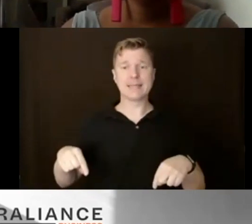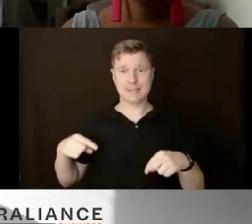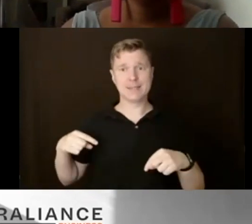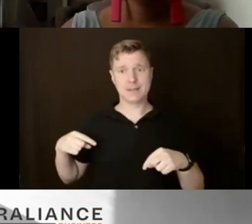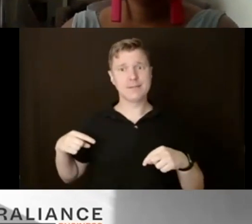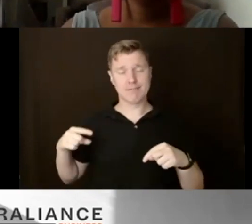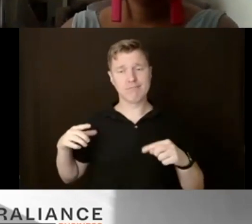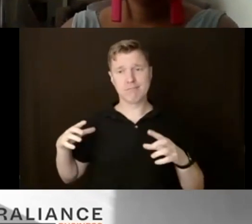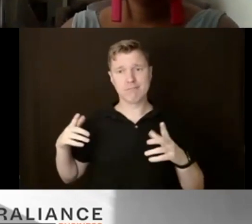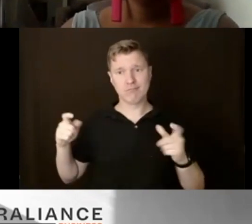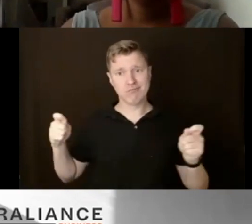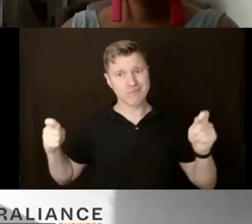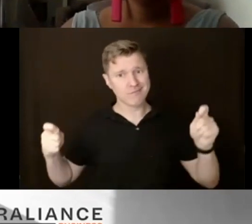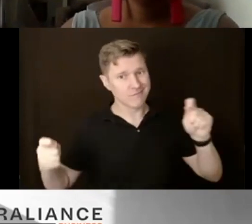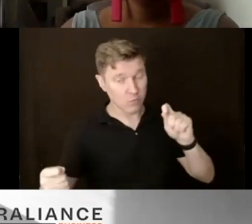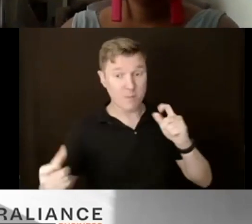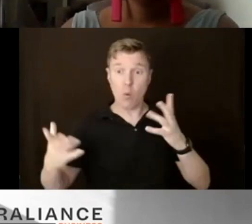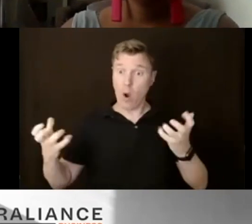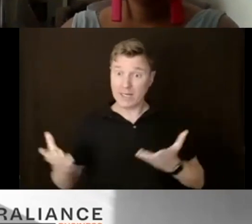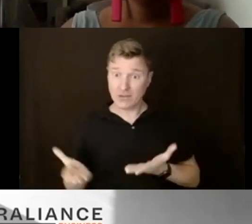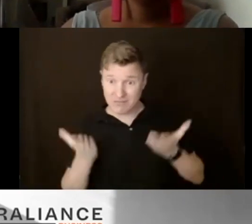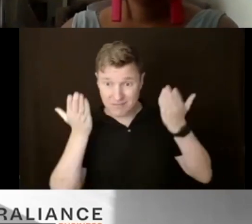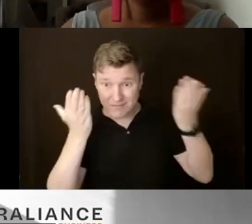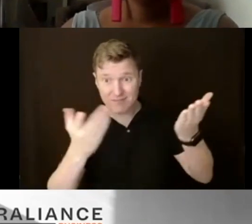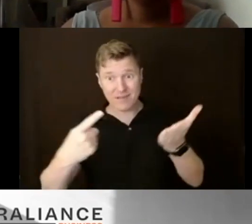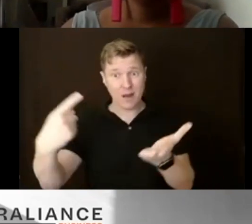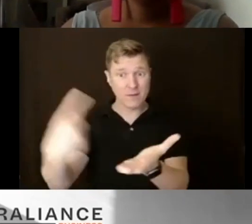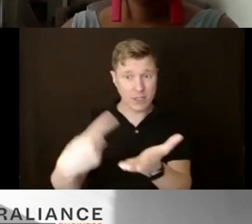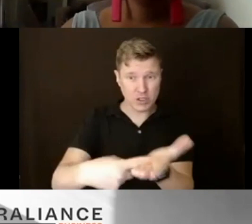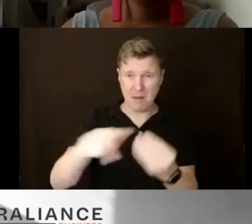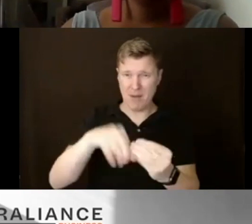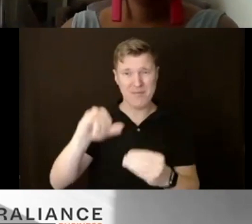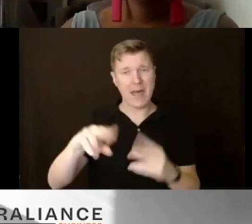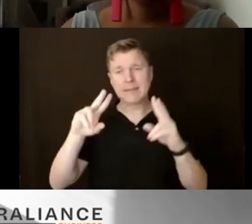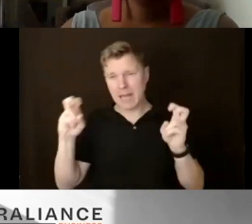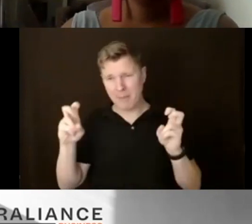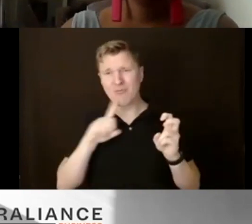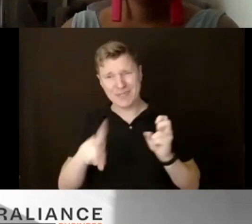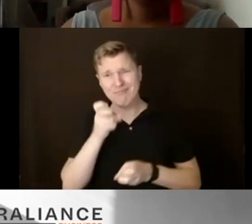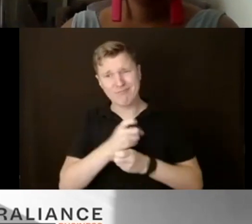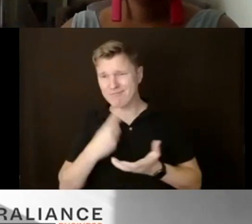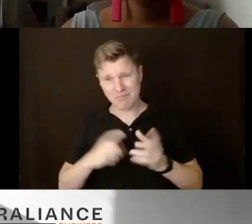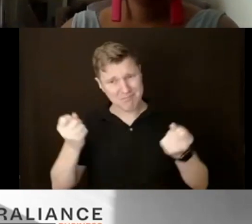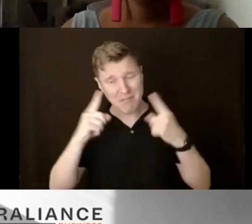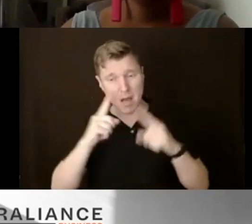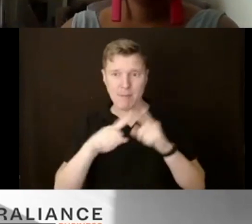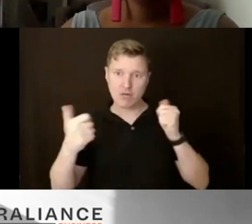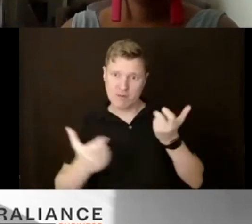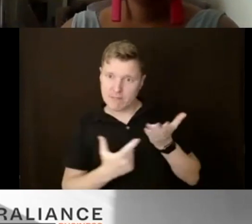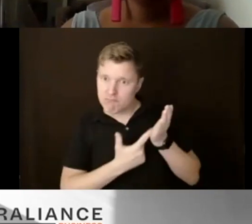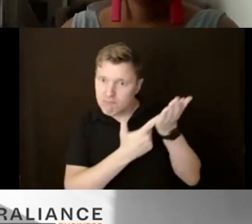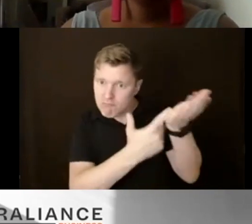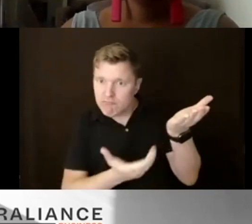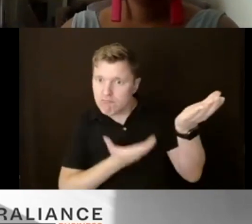we have wanted to elevate the conversation about a topic that's hard for people, and that's happening.